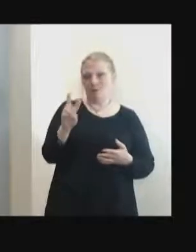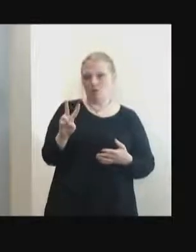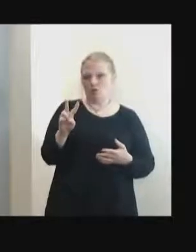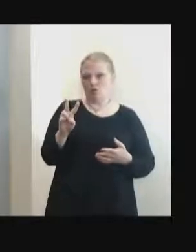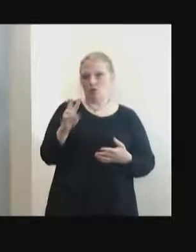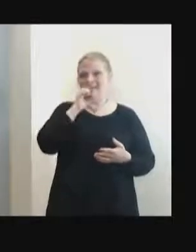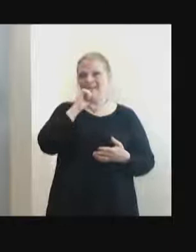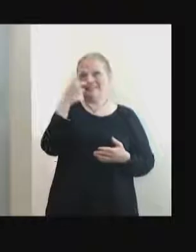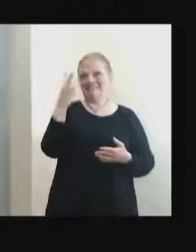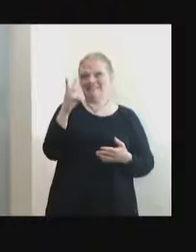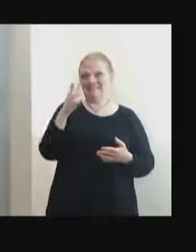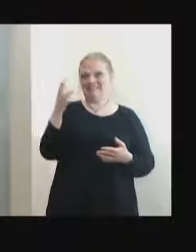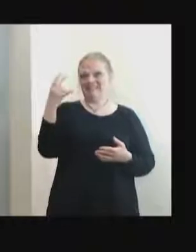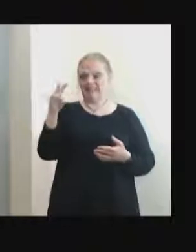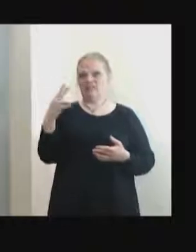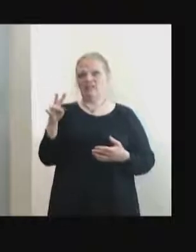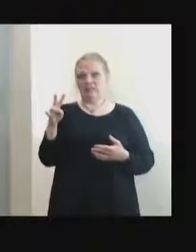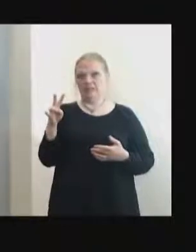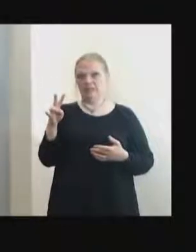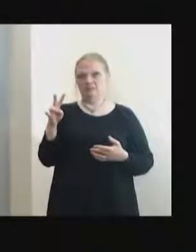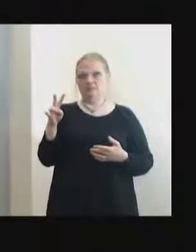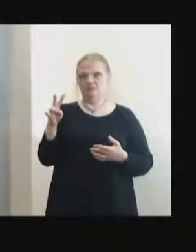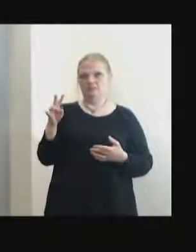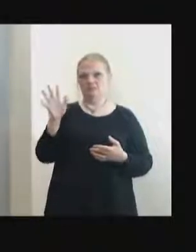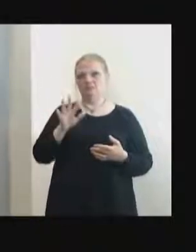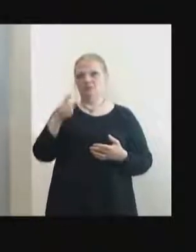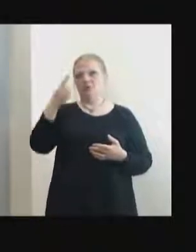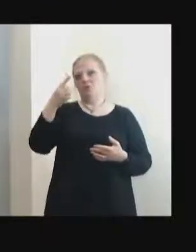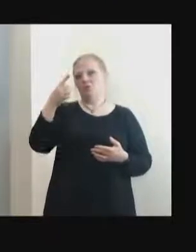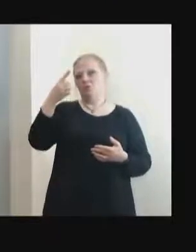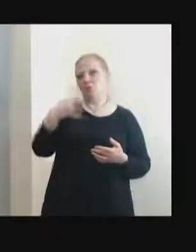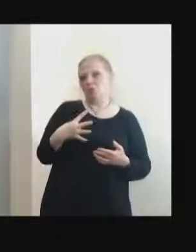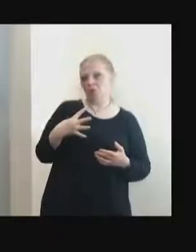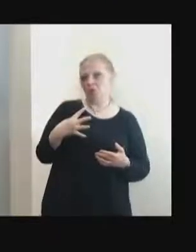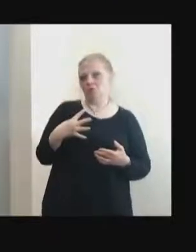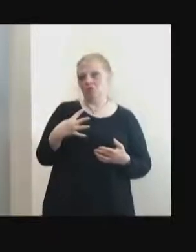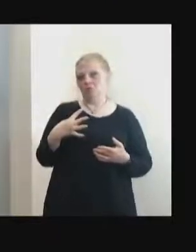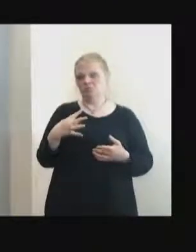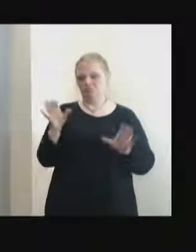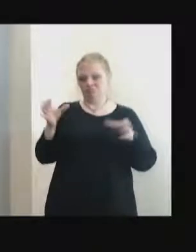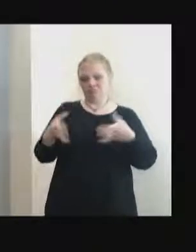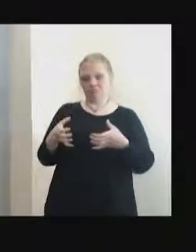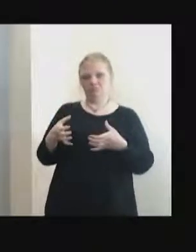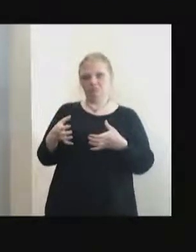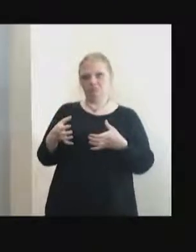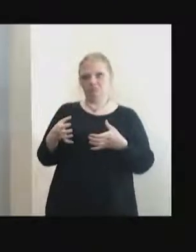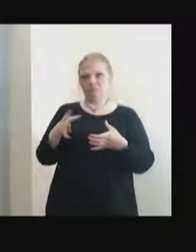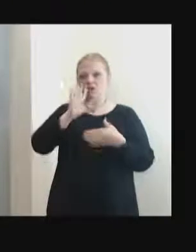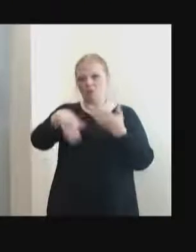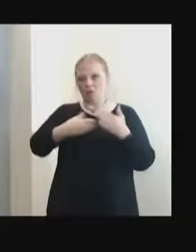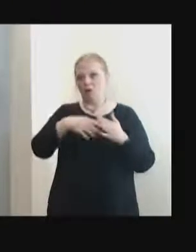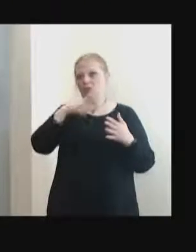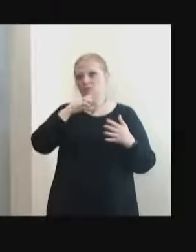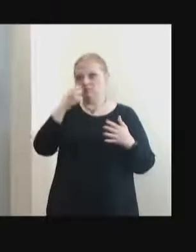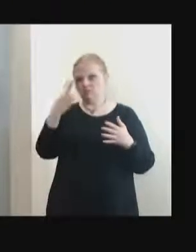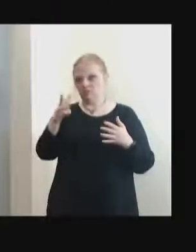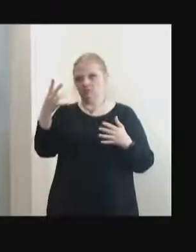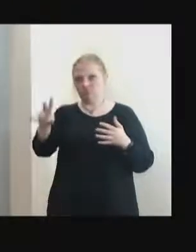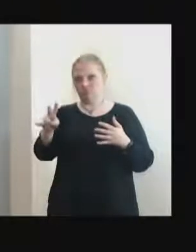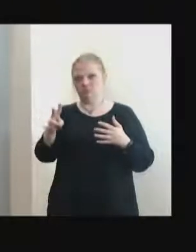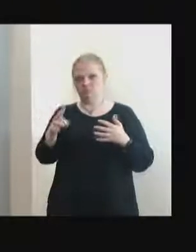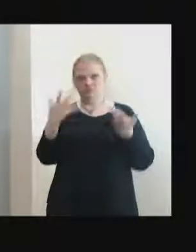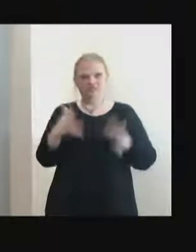5,482 16 and 17-year-olds. So that's about 1/4 of our 16 and 17-year-olds in Erie County who've been vaccinated